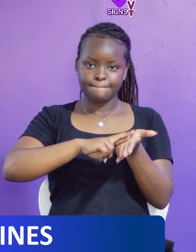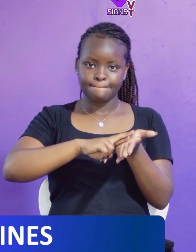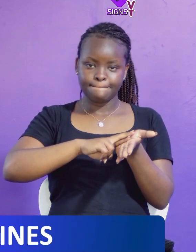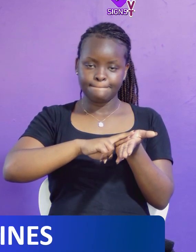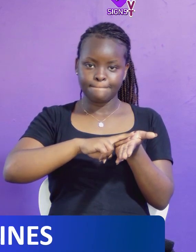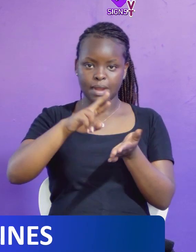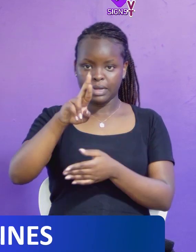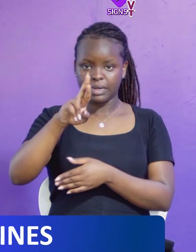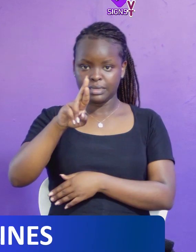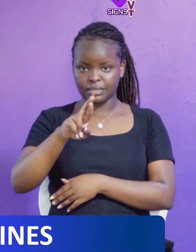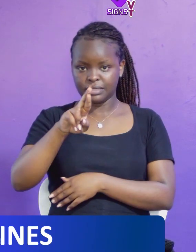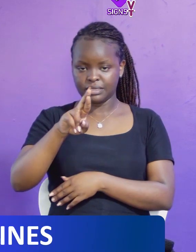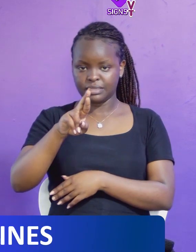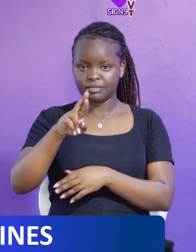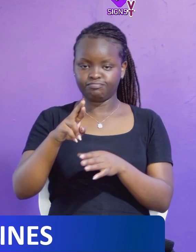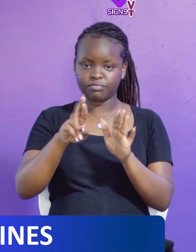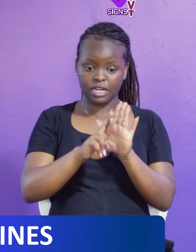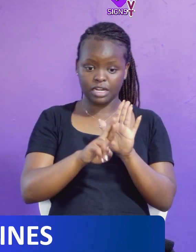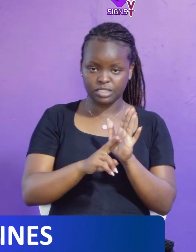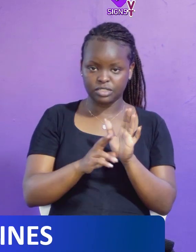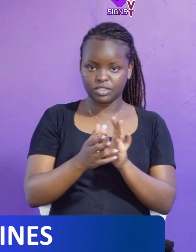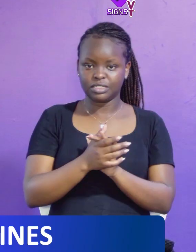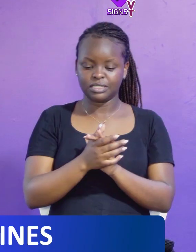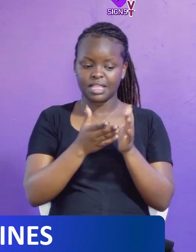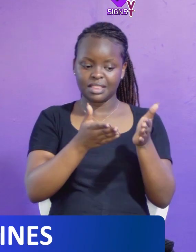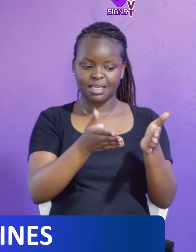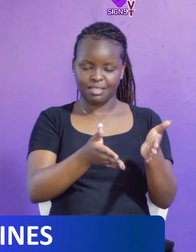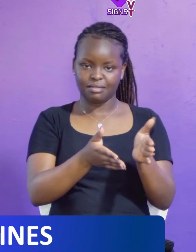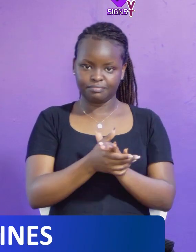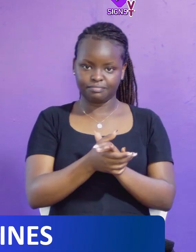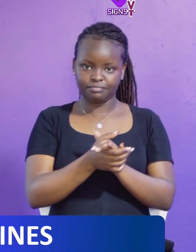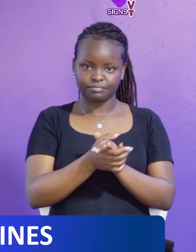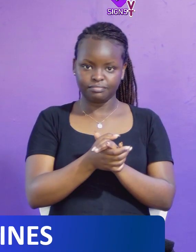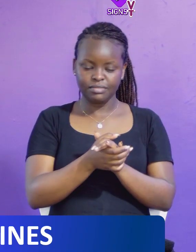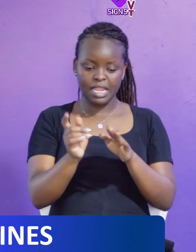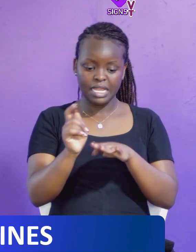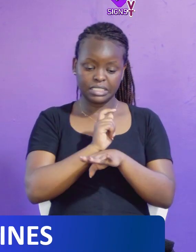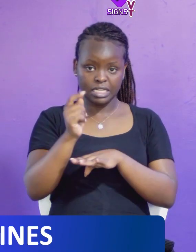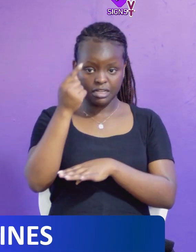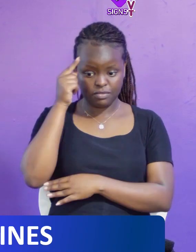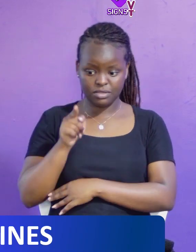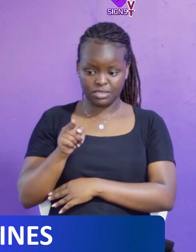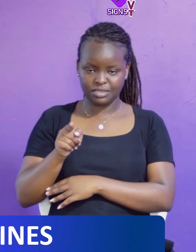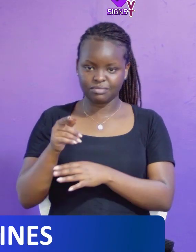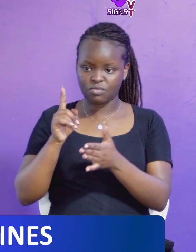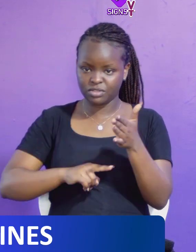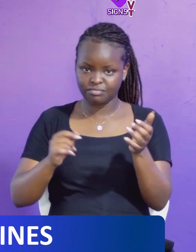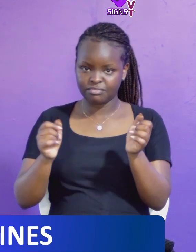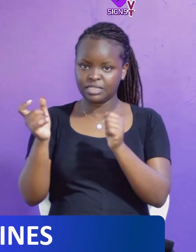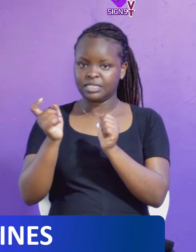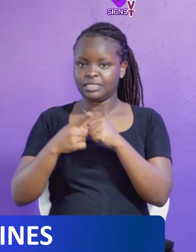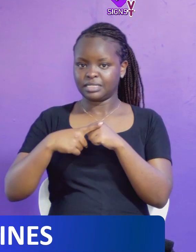statutory body where applicable in the respective discipline. The training period for specialist officers will be 6